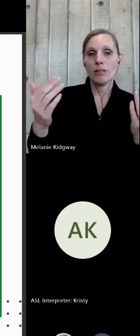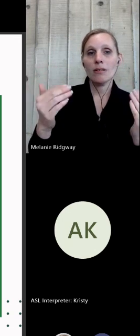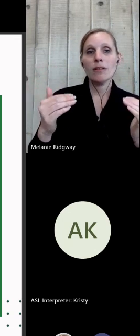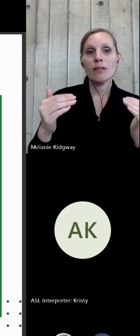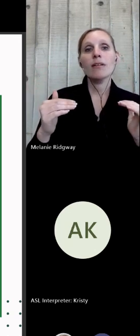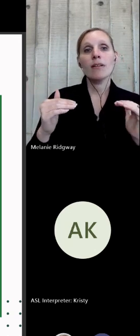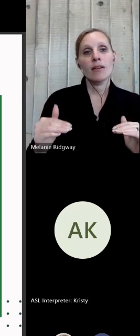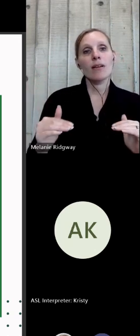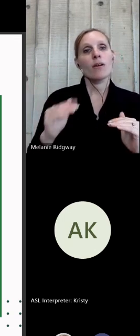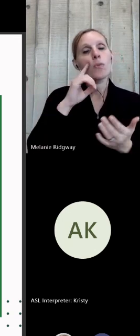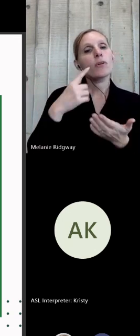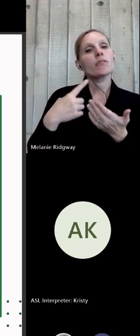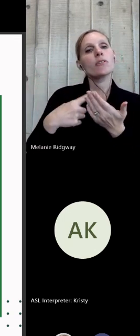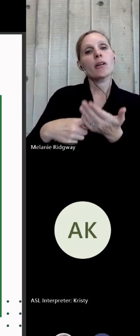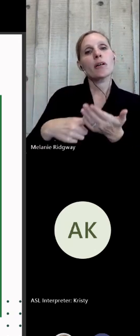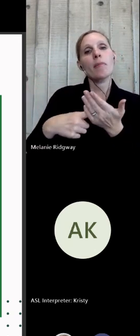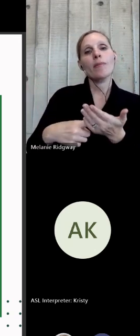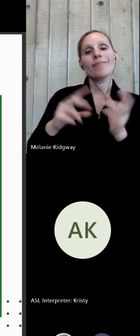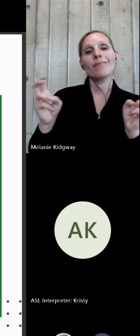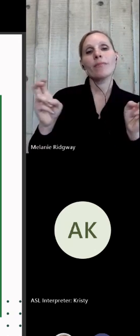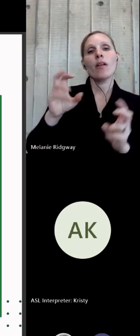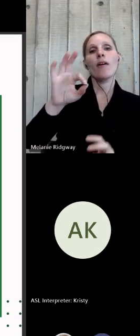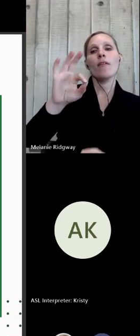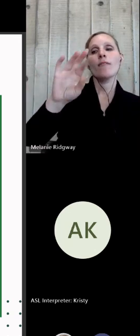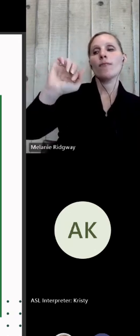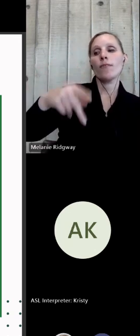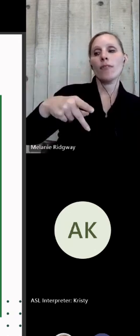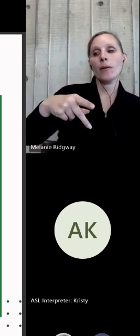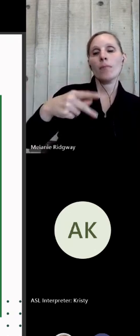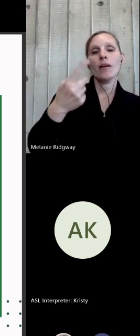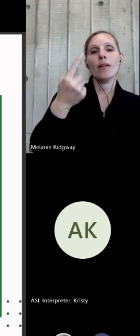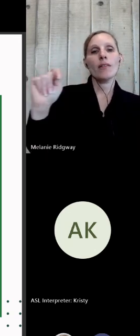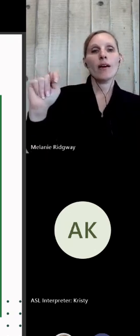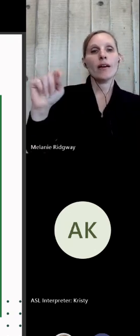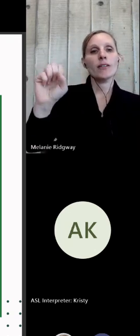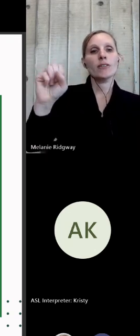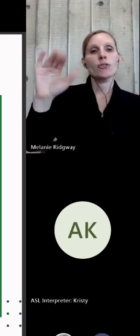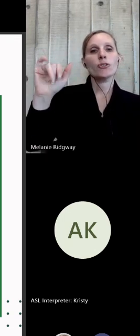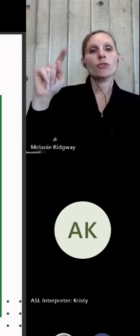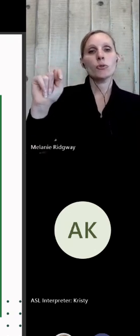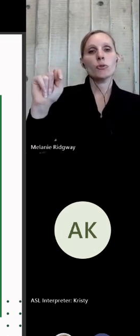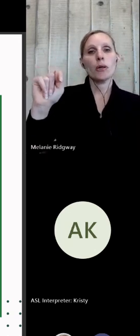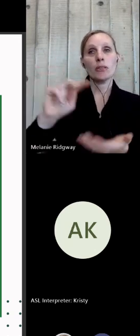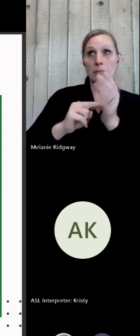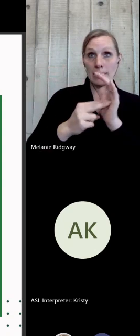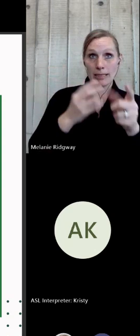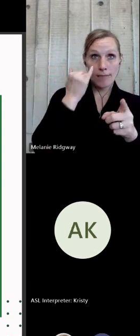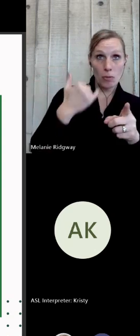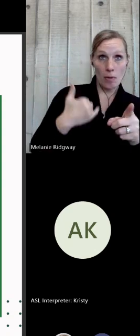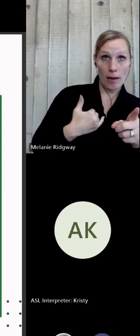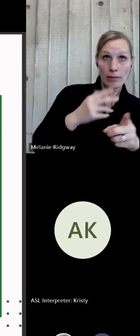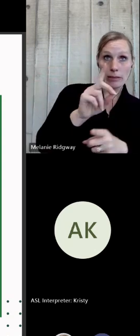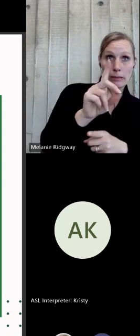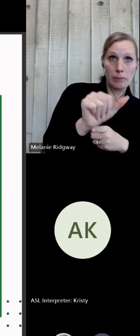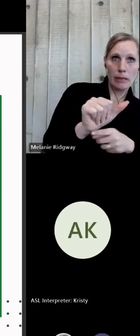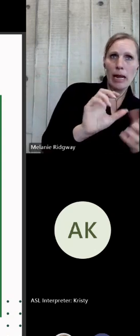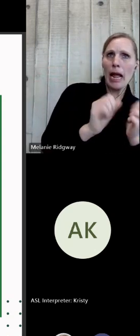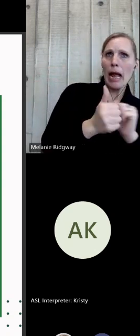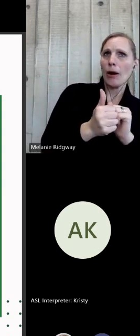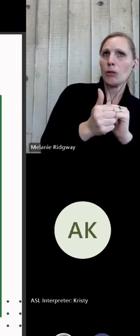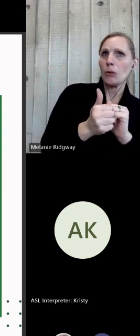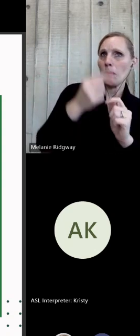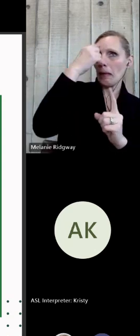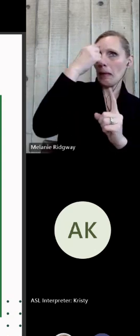the concept I call flipping the script for people with disabilities.